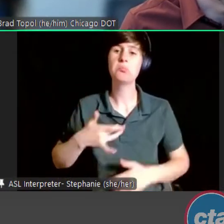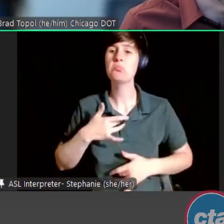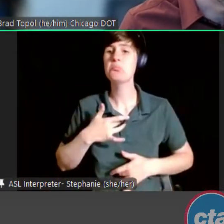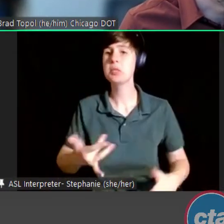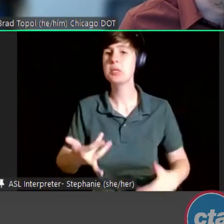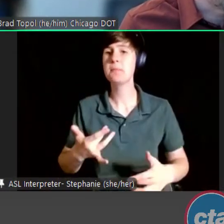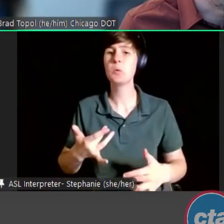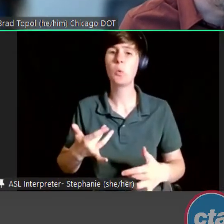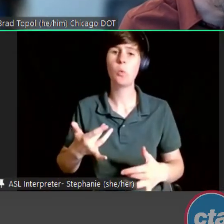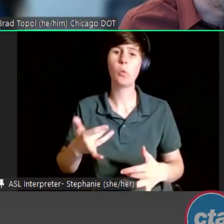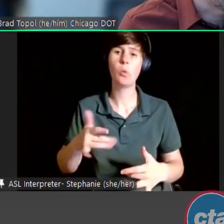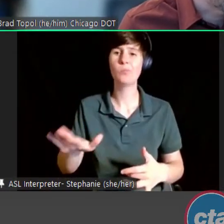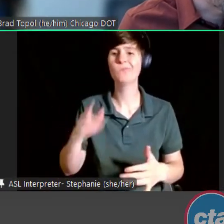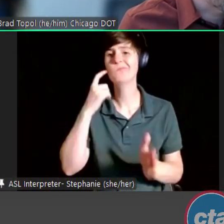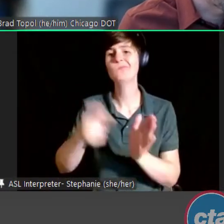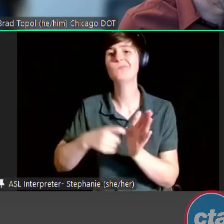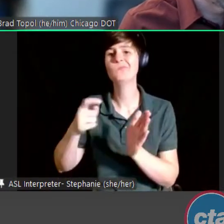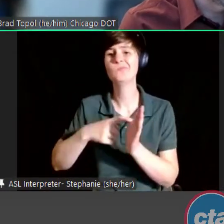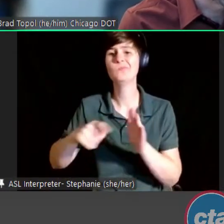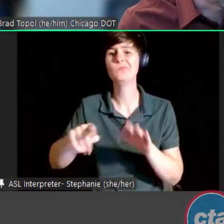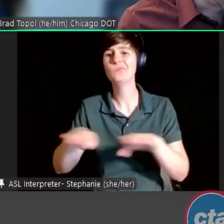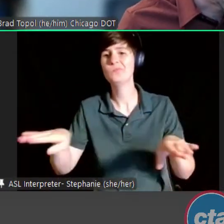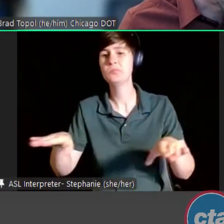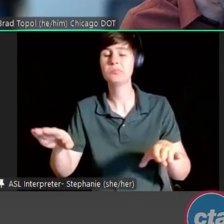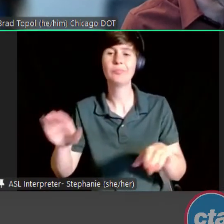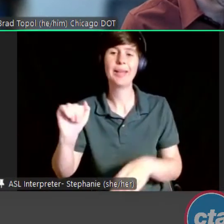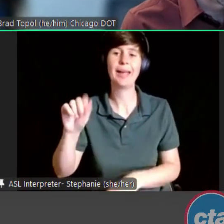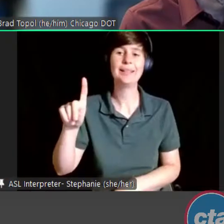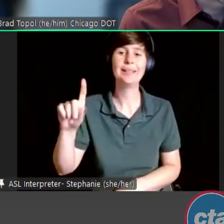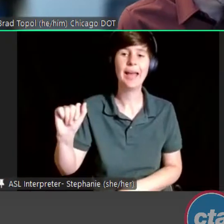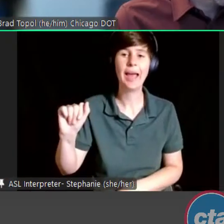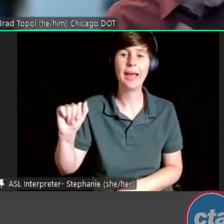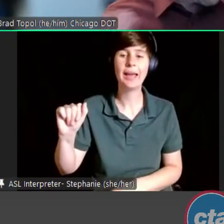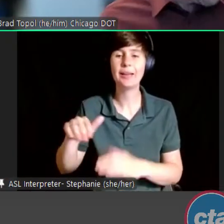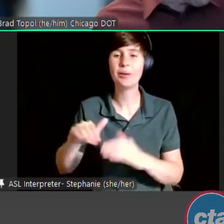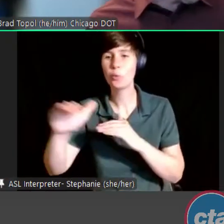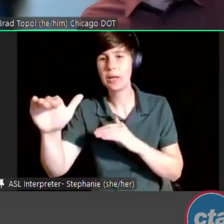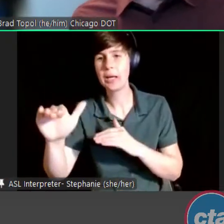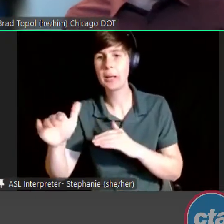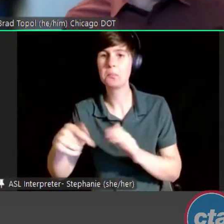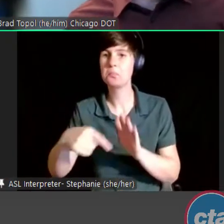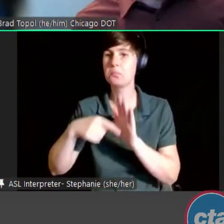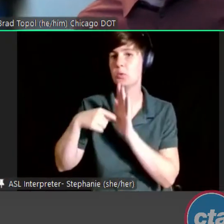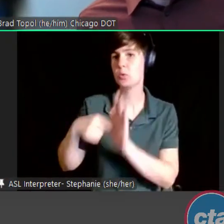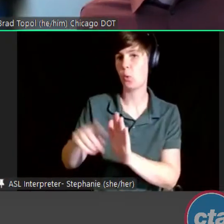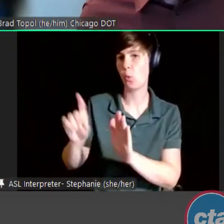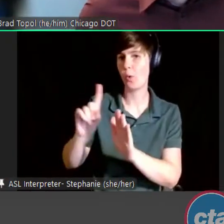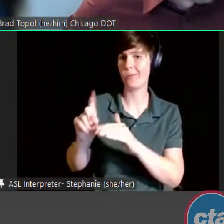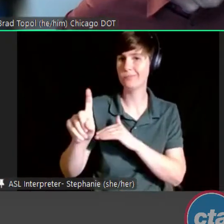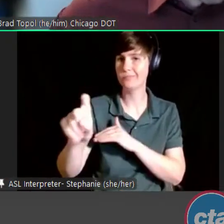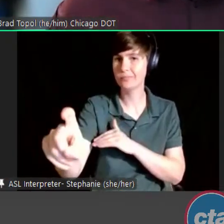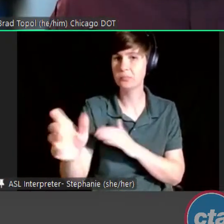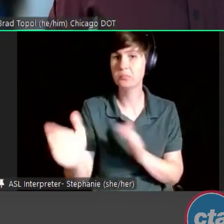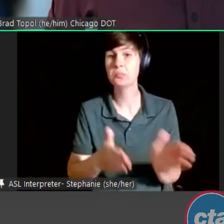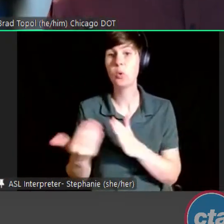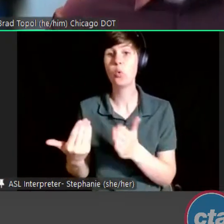detectable surface you see at an ADA ramp to indicate conflict. And then we kind of have a newer one that's called a trapezoidal